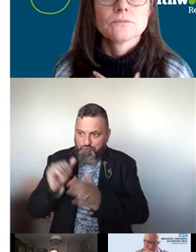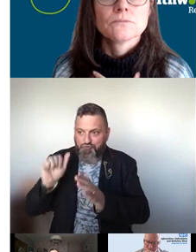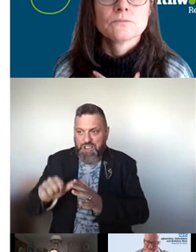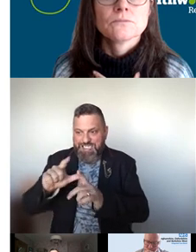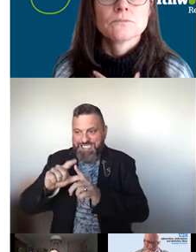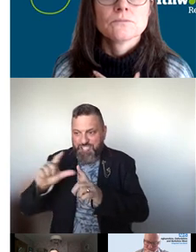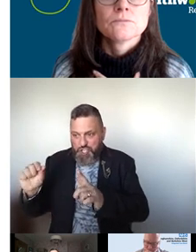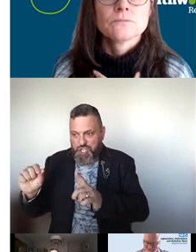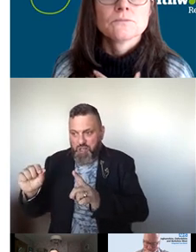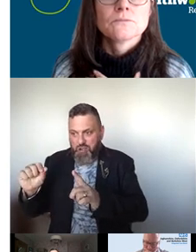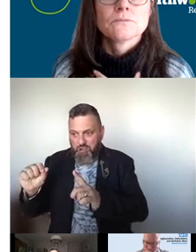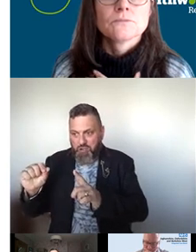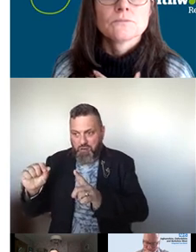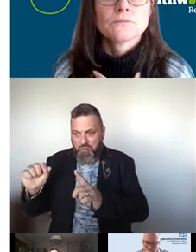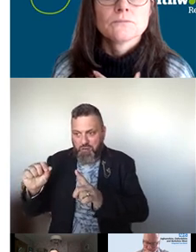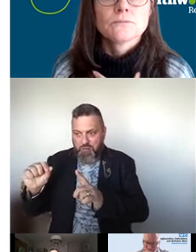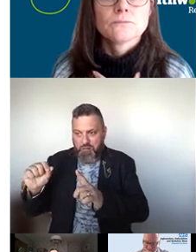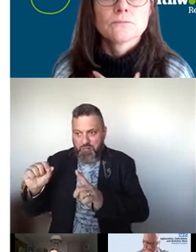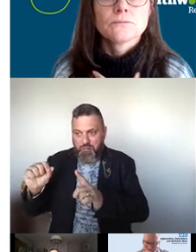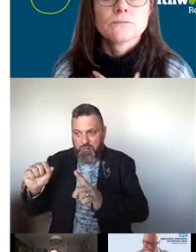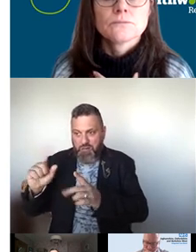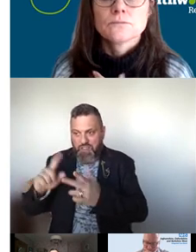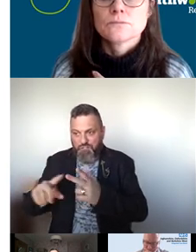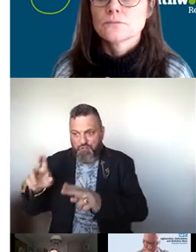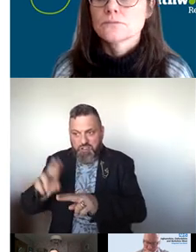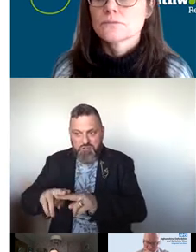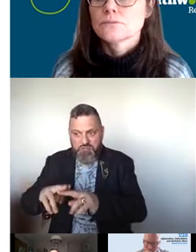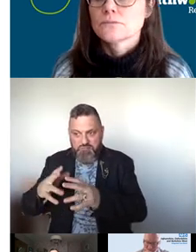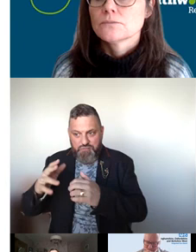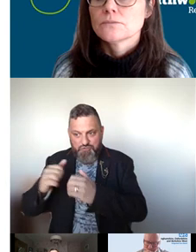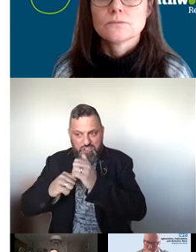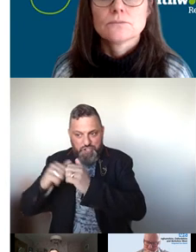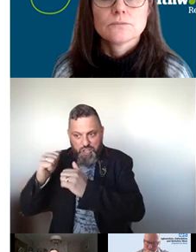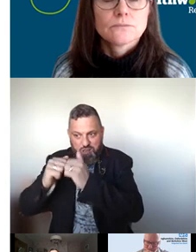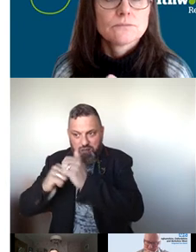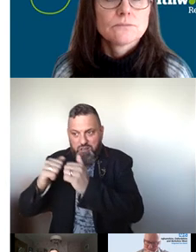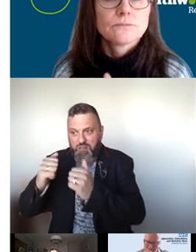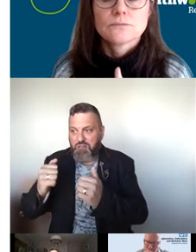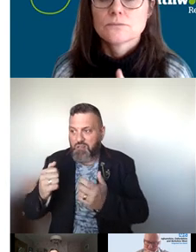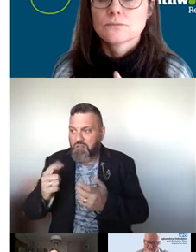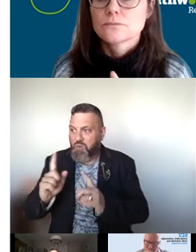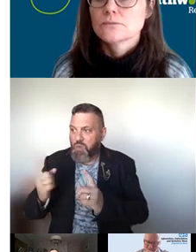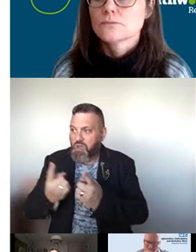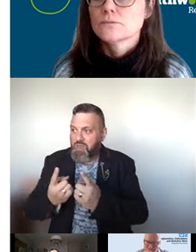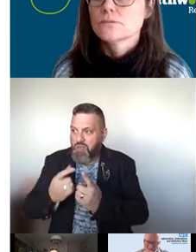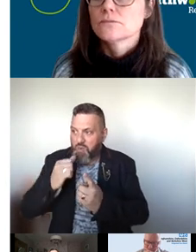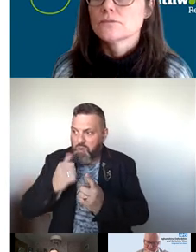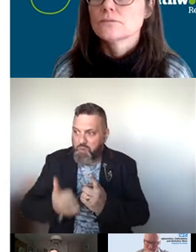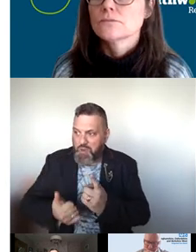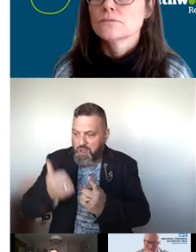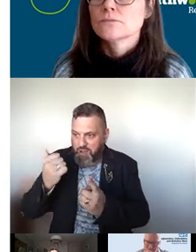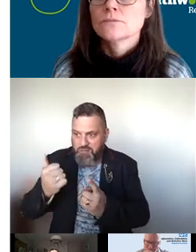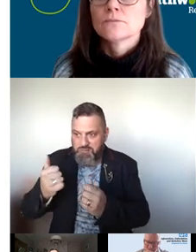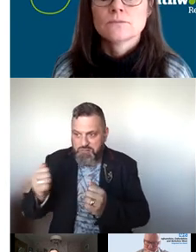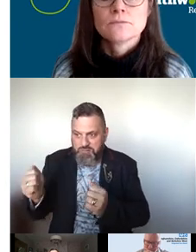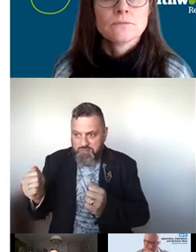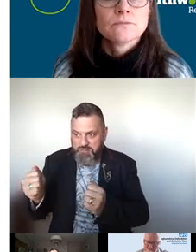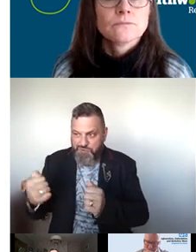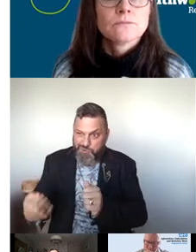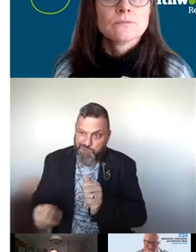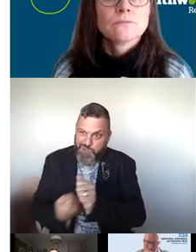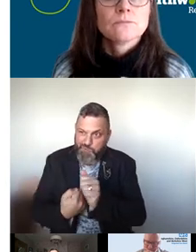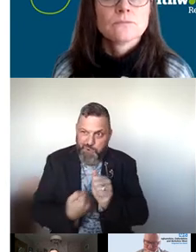infrastructure and a good understanding of what it is that will support some of the things that are required to make these